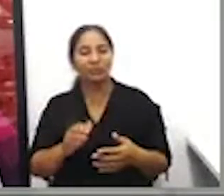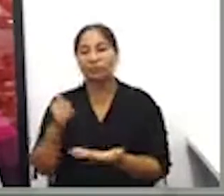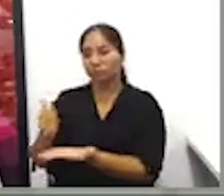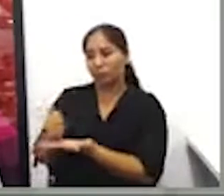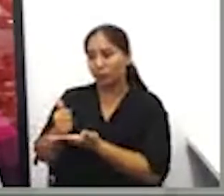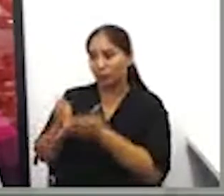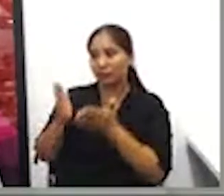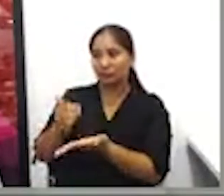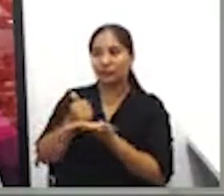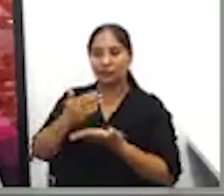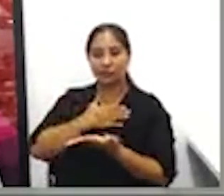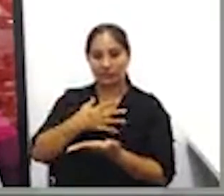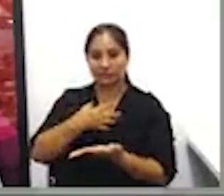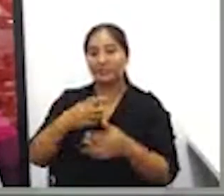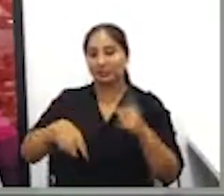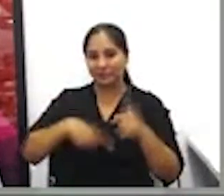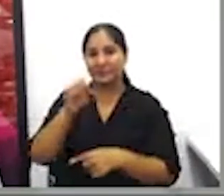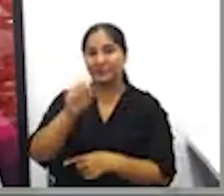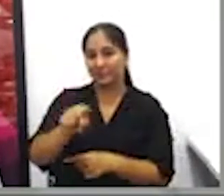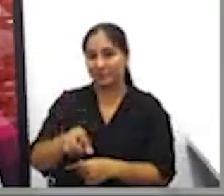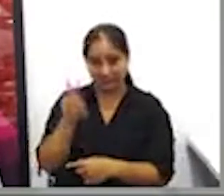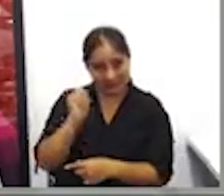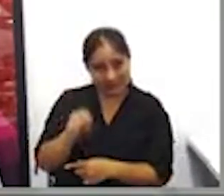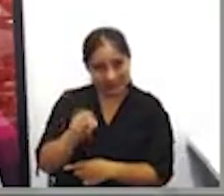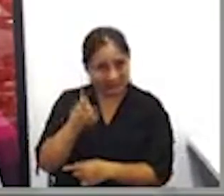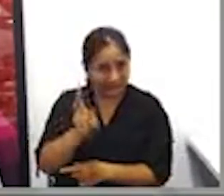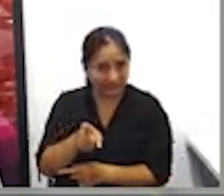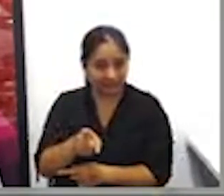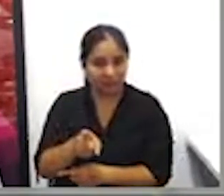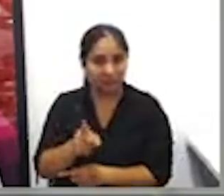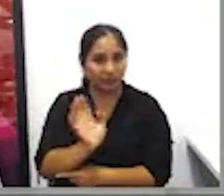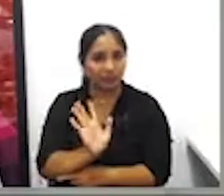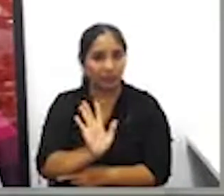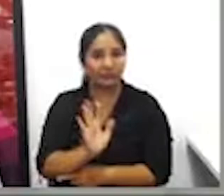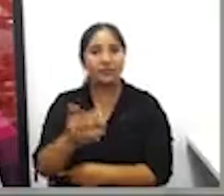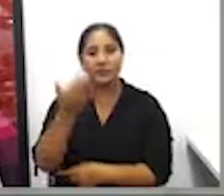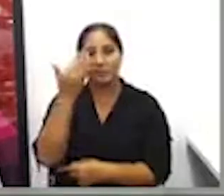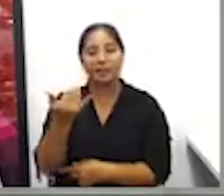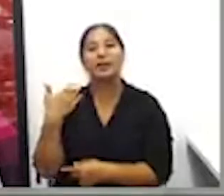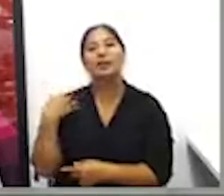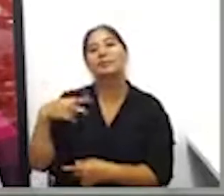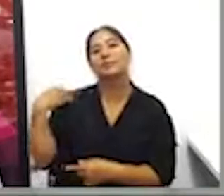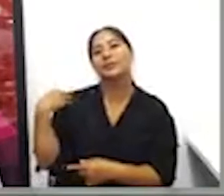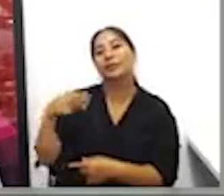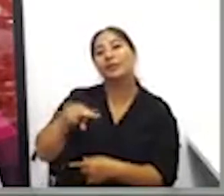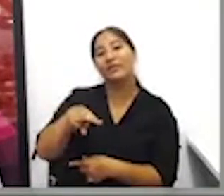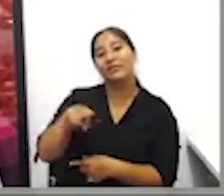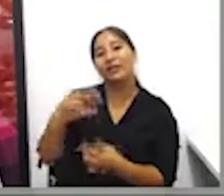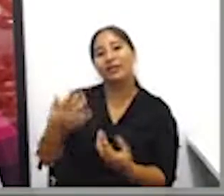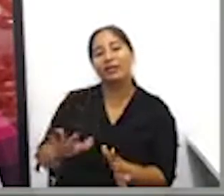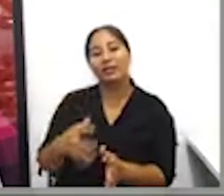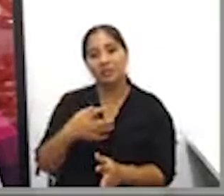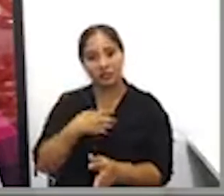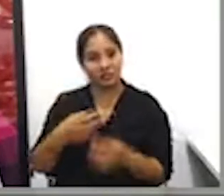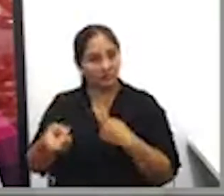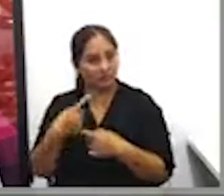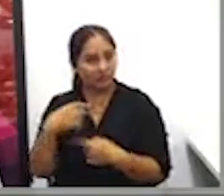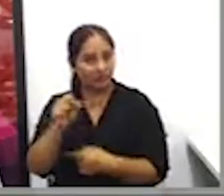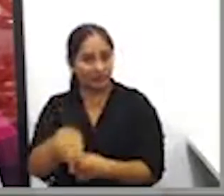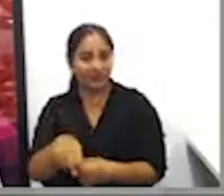just moved to Florida. I said, do you really want to come to Washington? Or do you want to be with Tom?